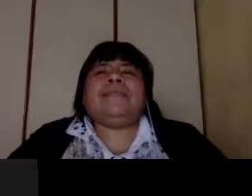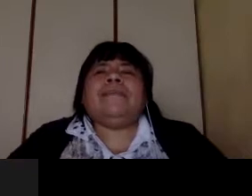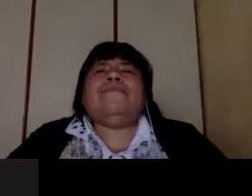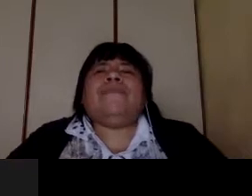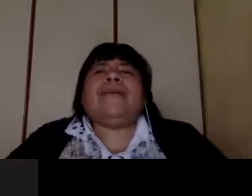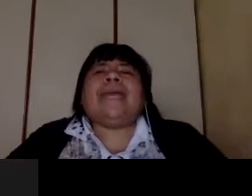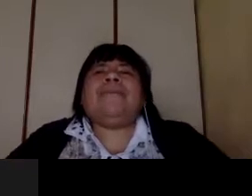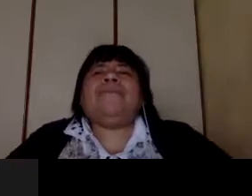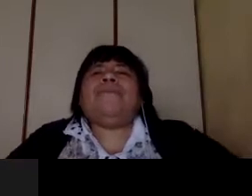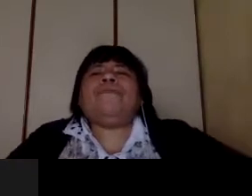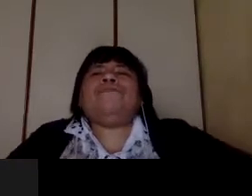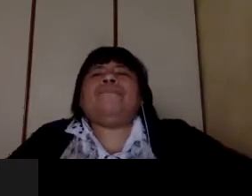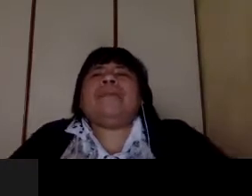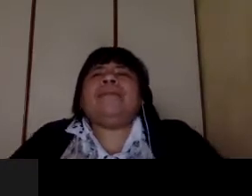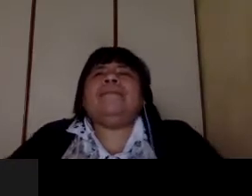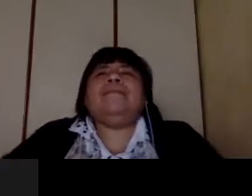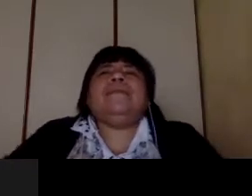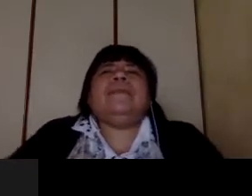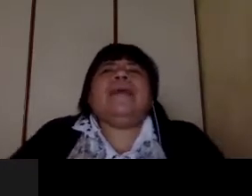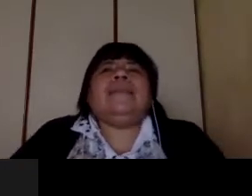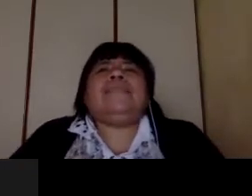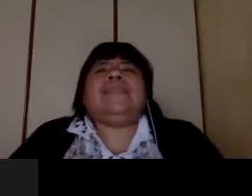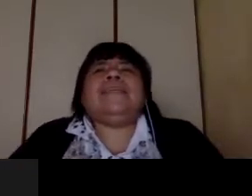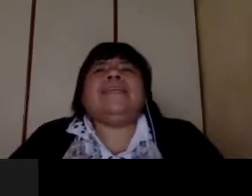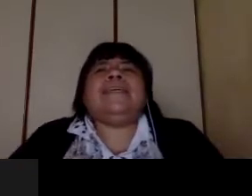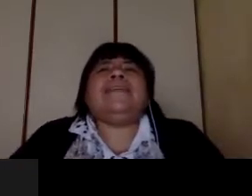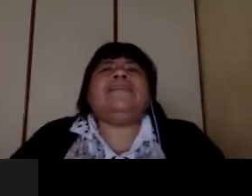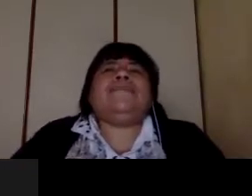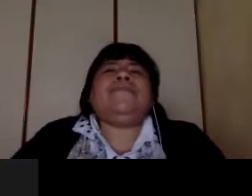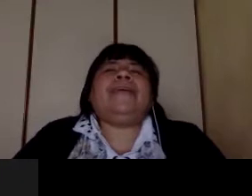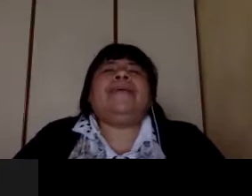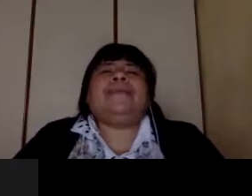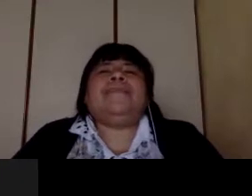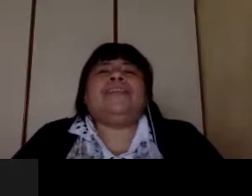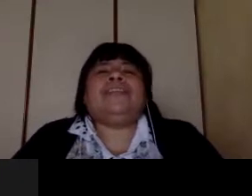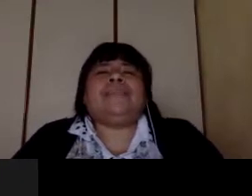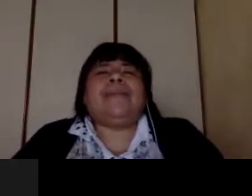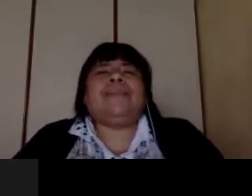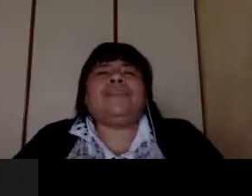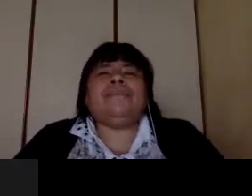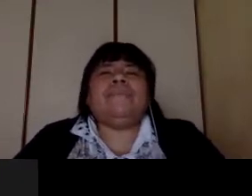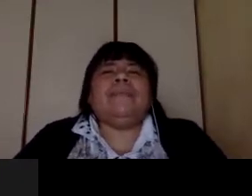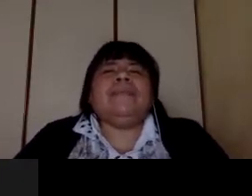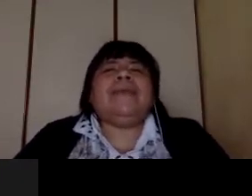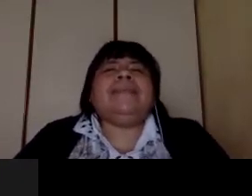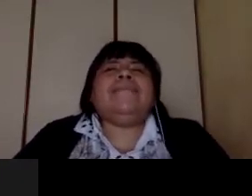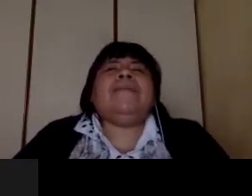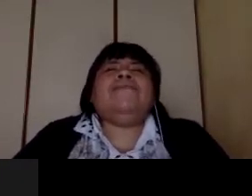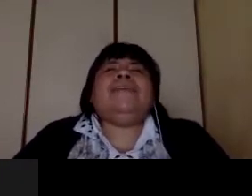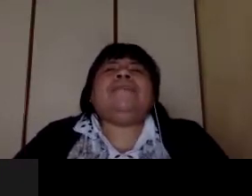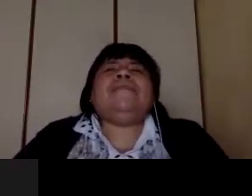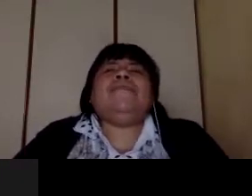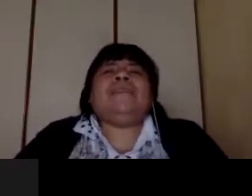weeks from April to May, and it was launched in English, French, and Spanish. And the